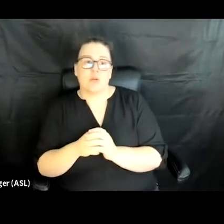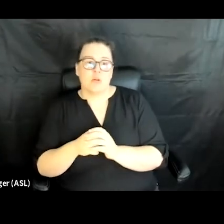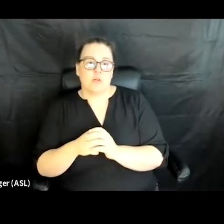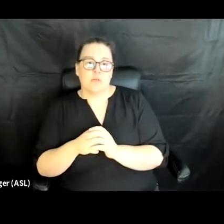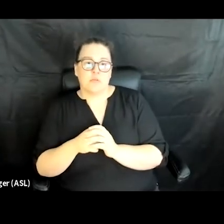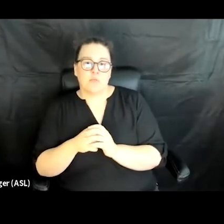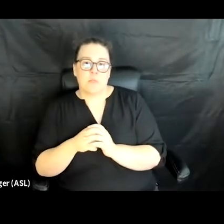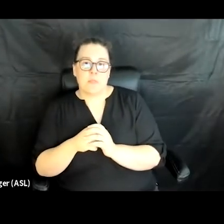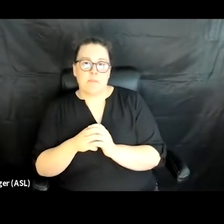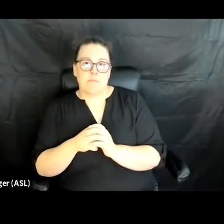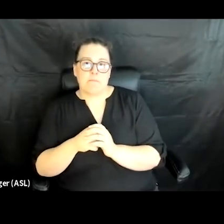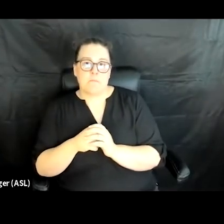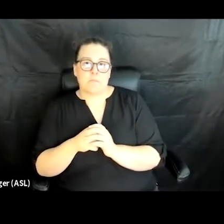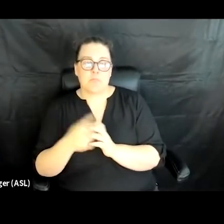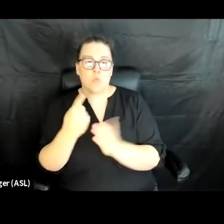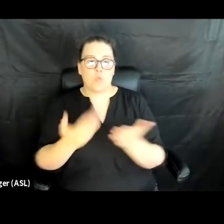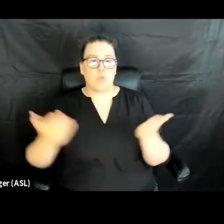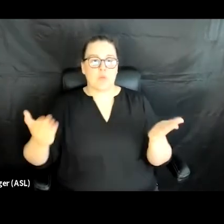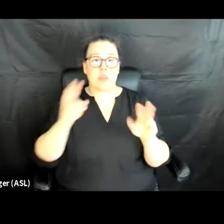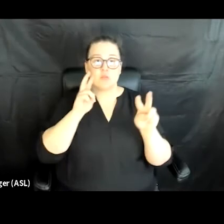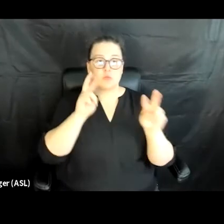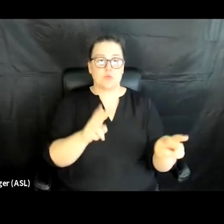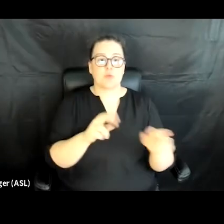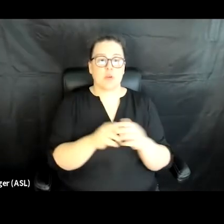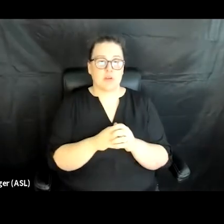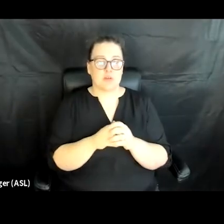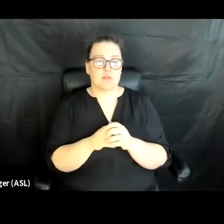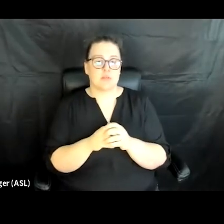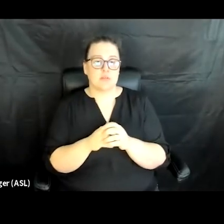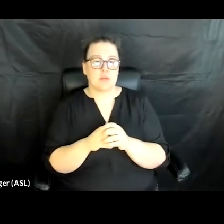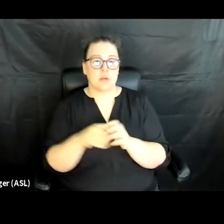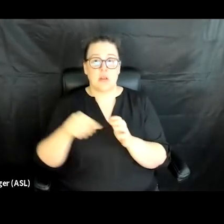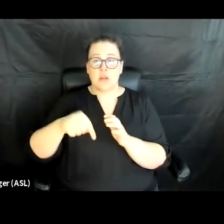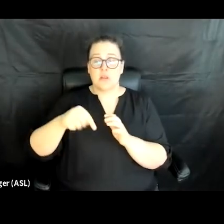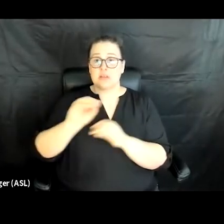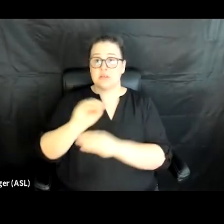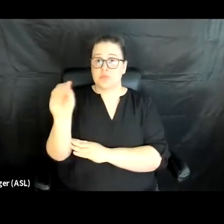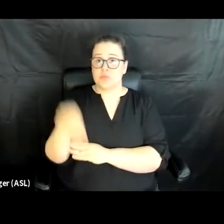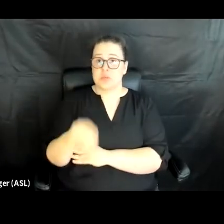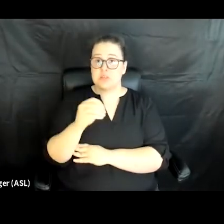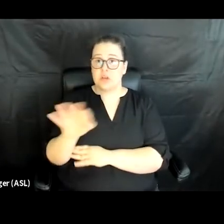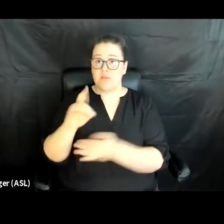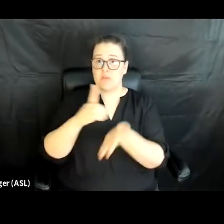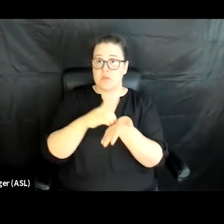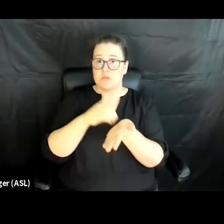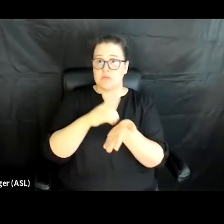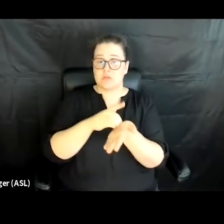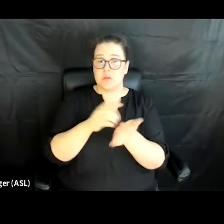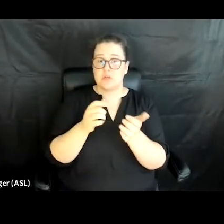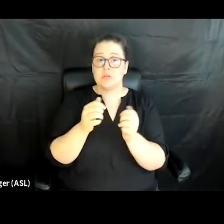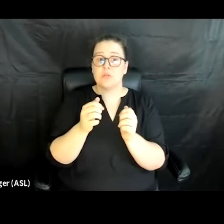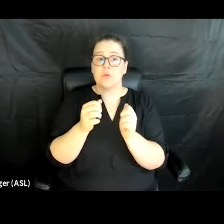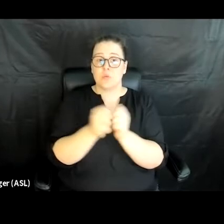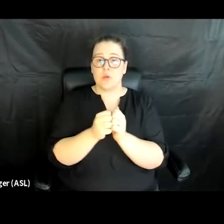there are other constraints. One thing that to look at is this is the percentage of physicians who take new patients